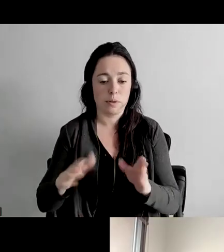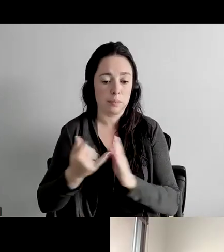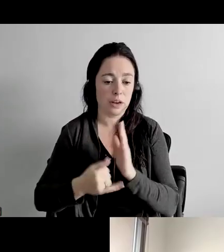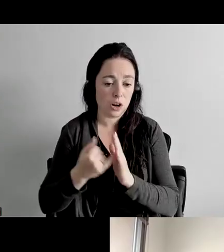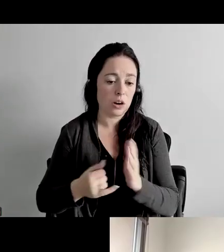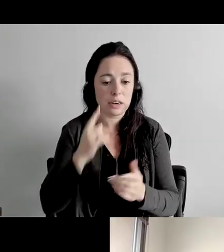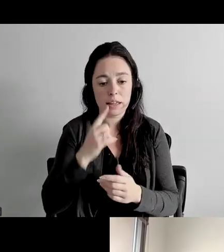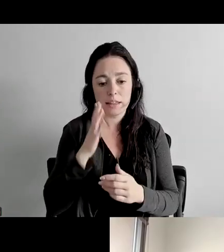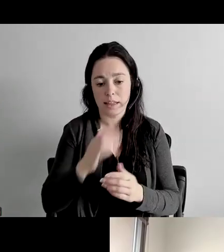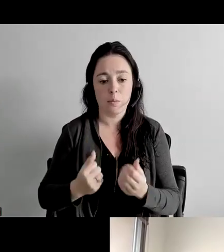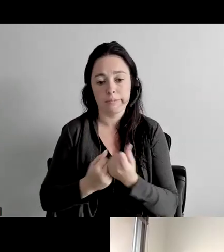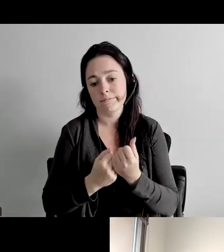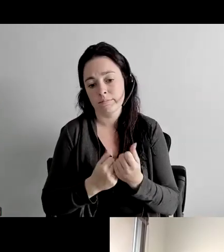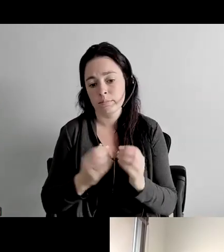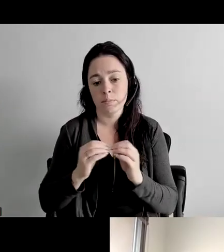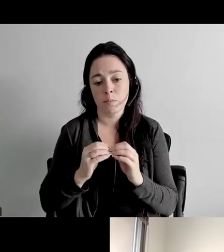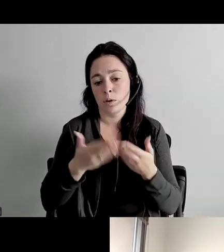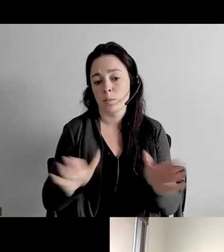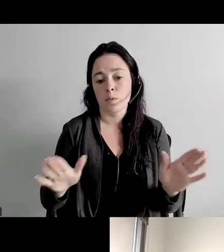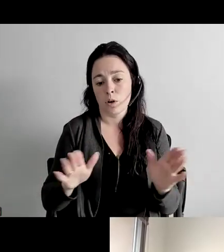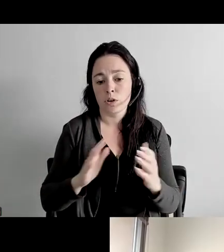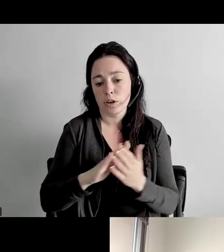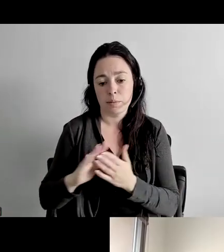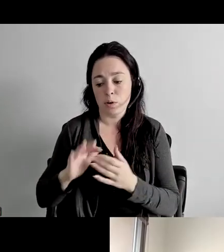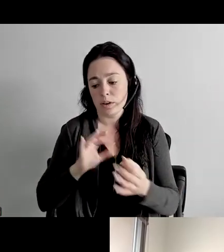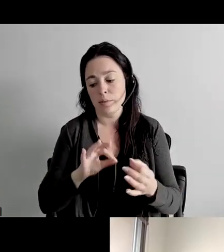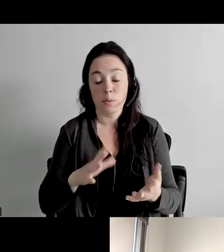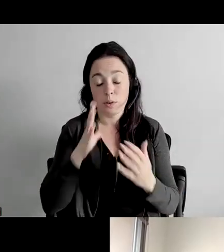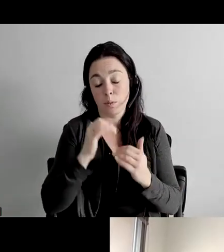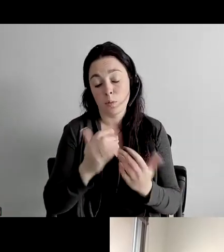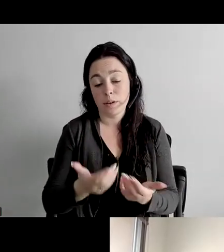I think, more broader community input, hopefully.